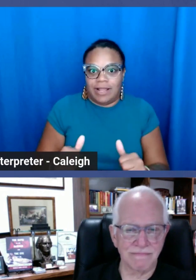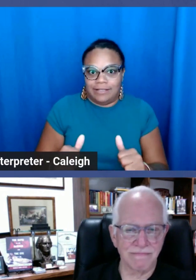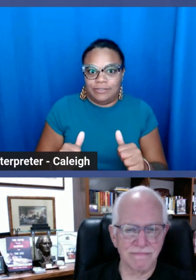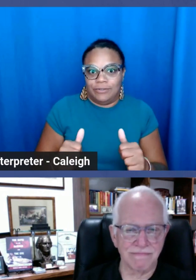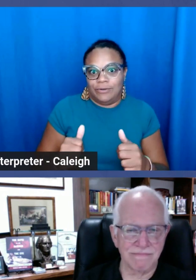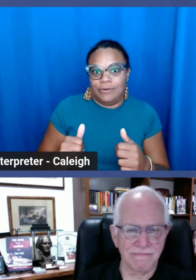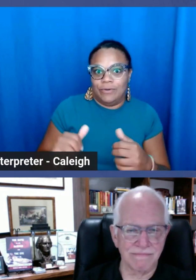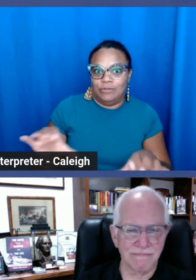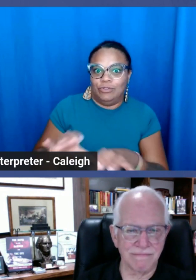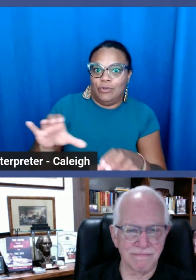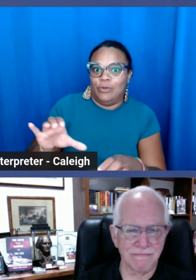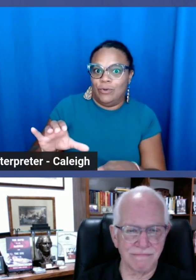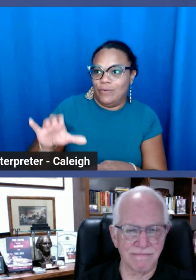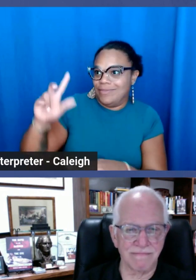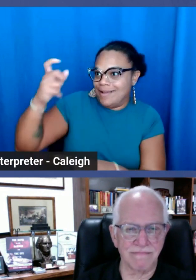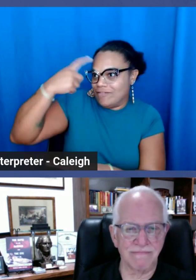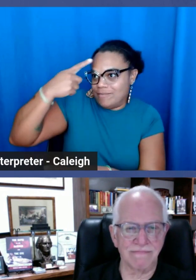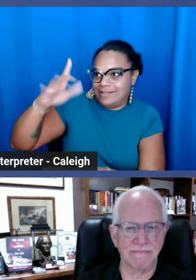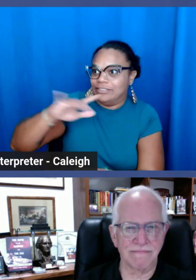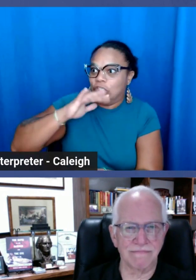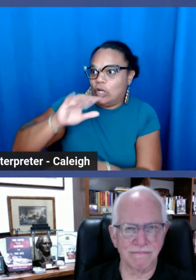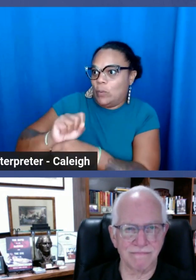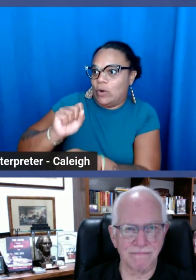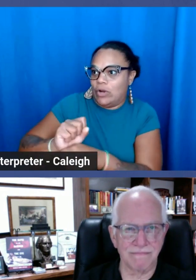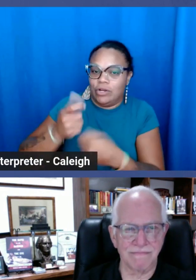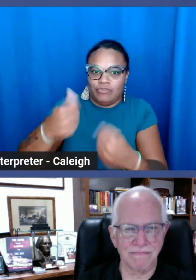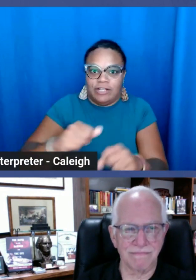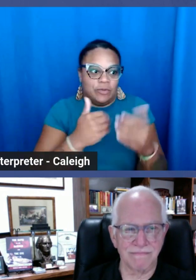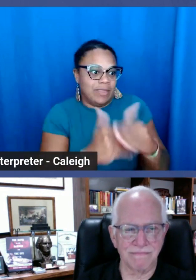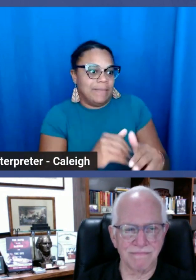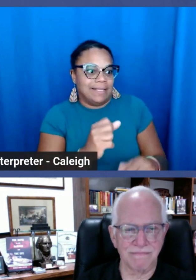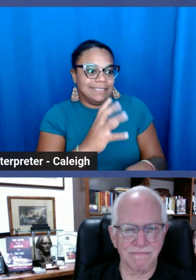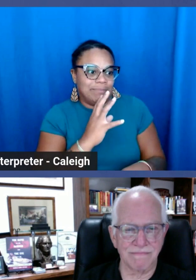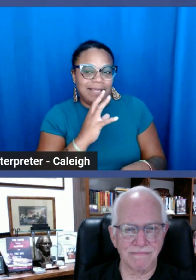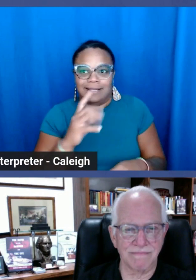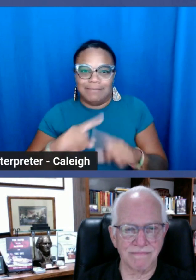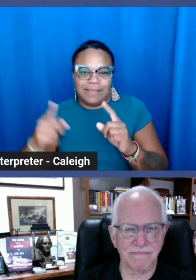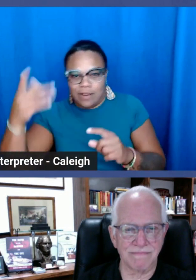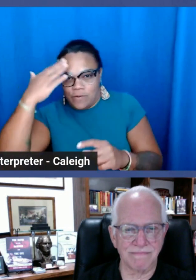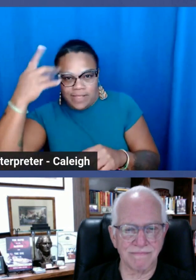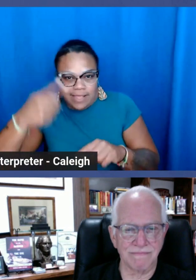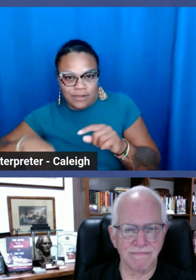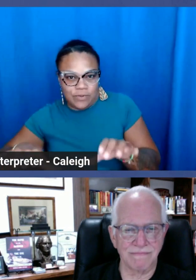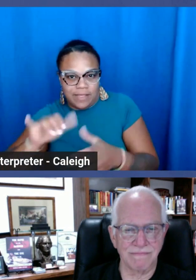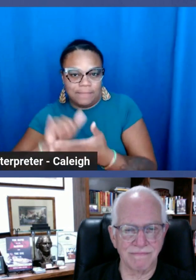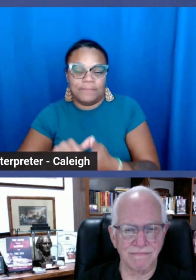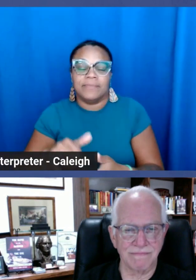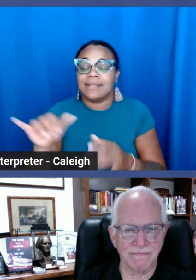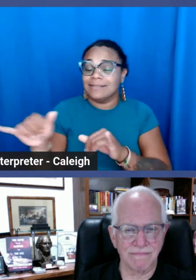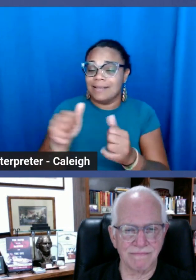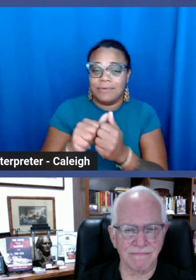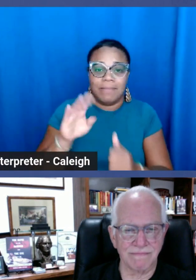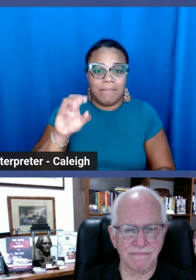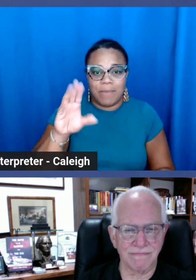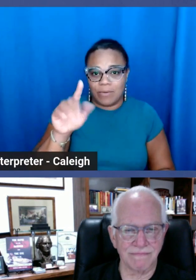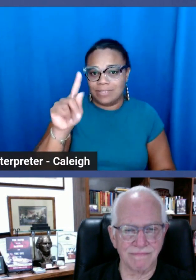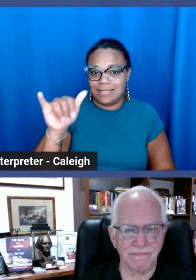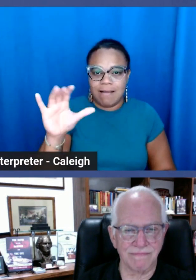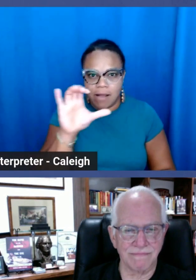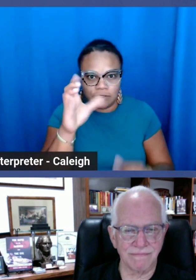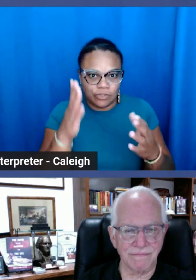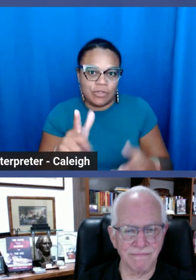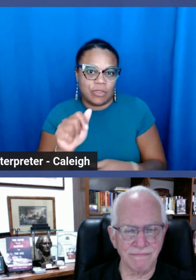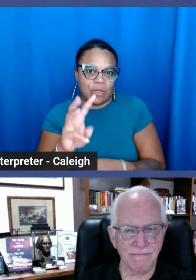not directly censor themselves. The same thing with these bounty hunter laws, encouraging citizens to do